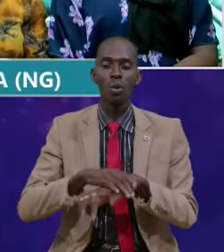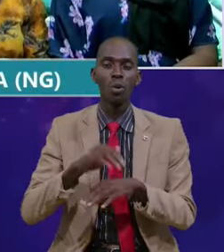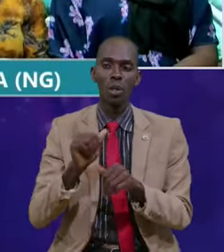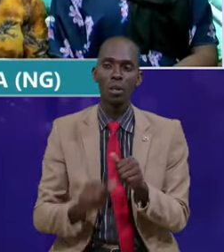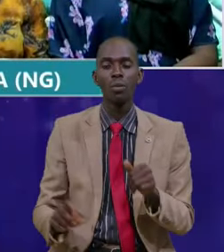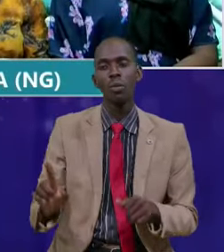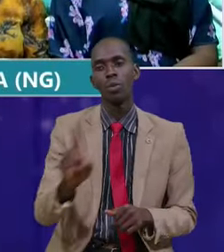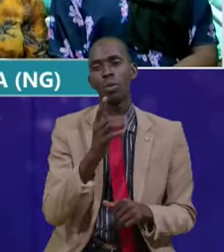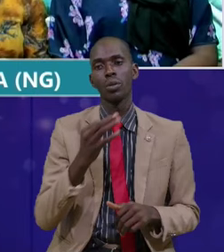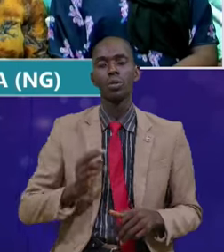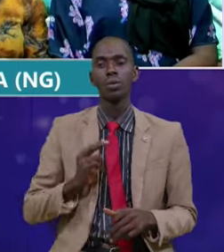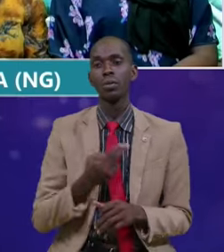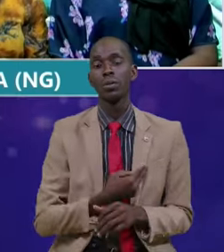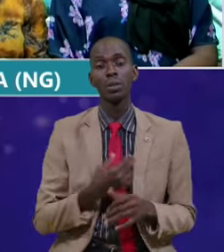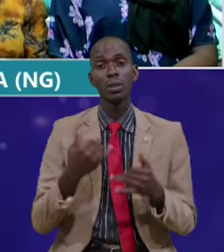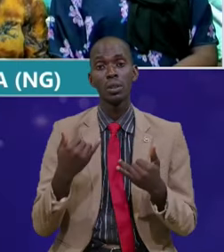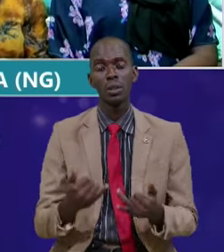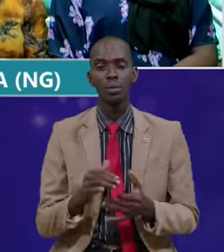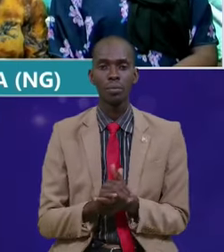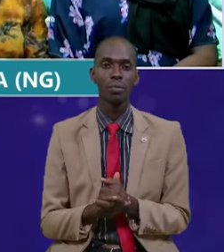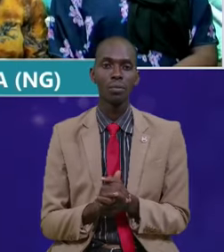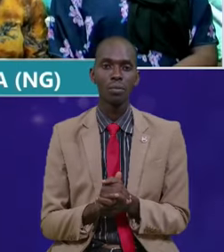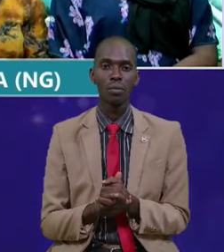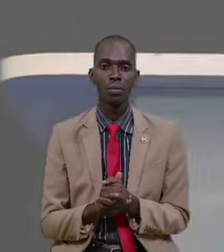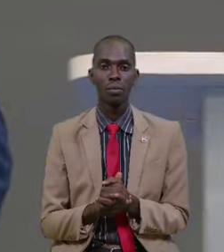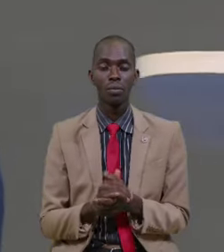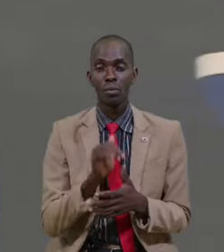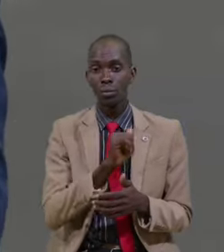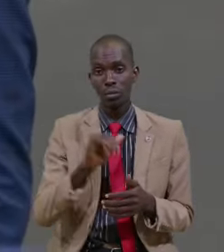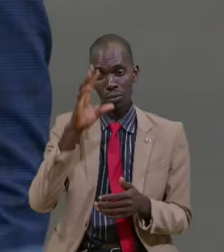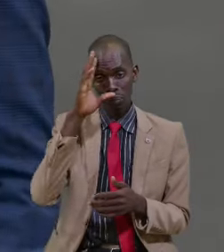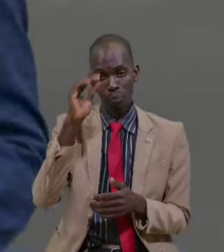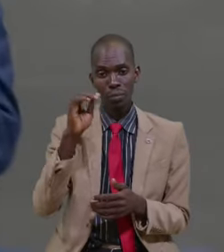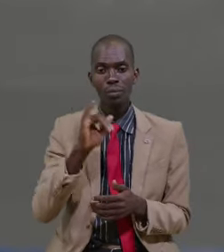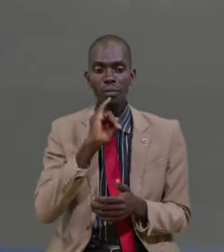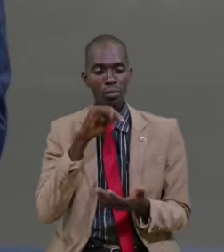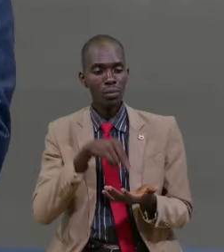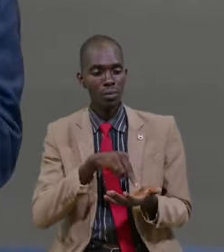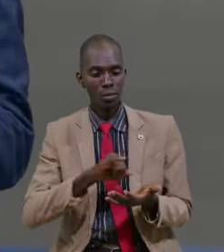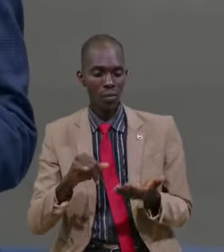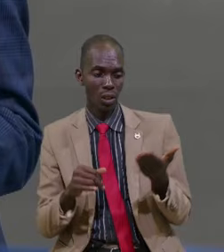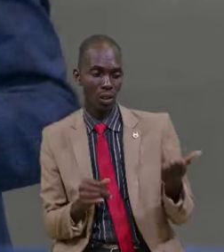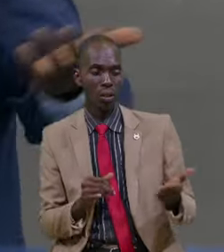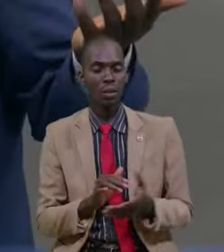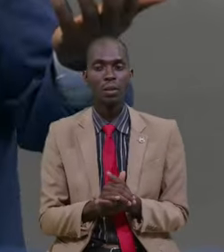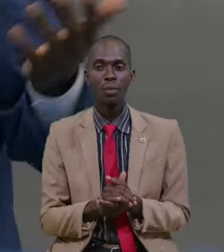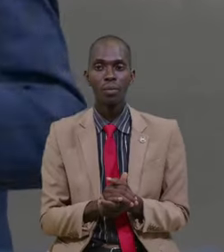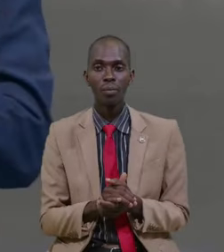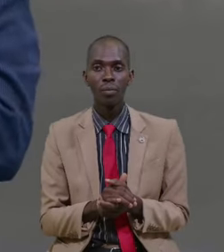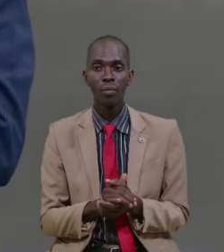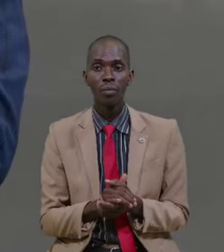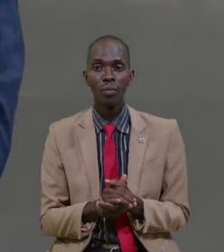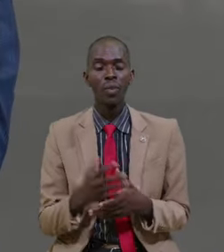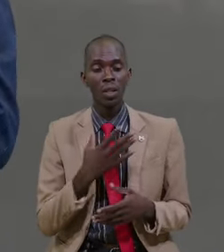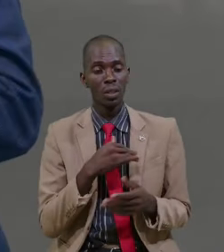us. Now, a man is standing there and he professes to